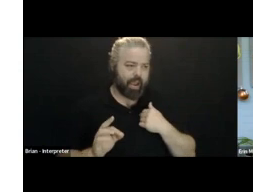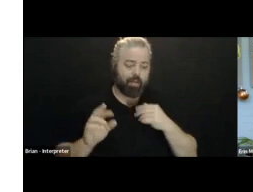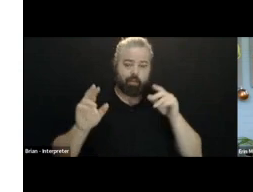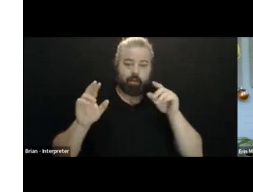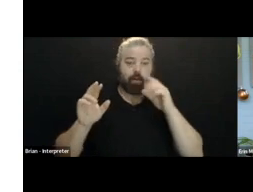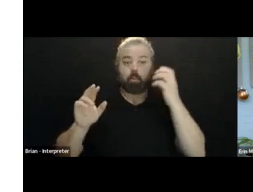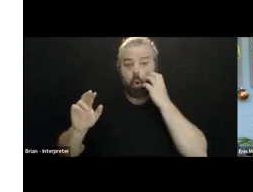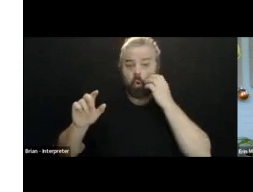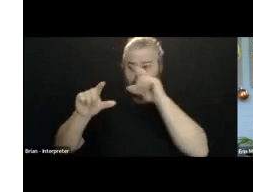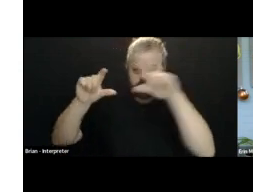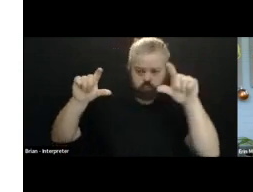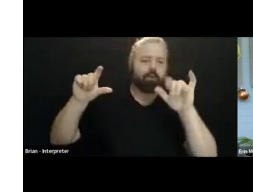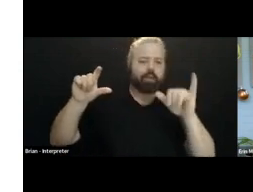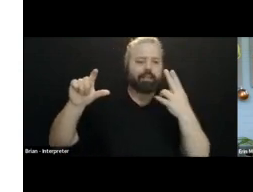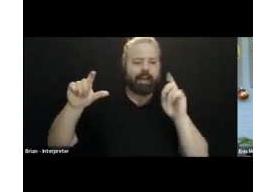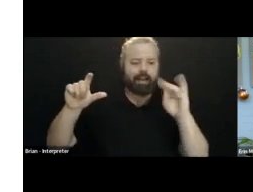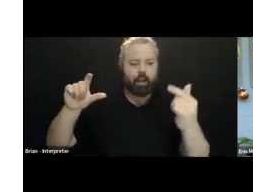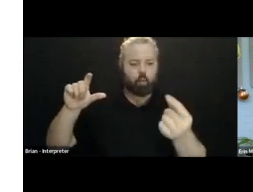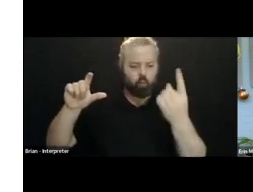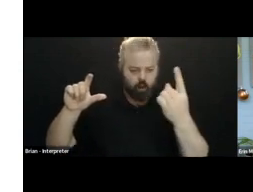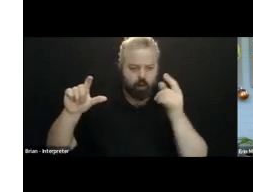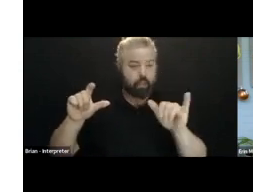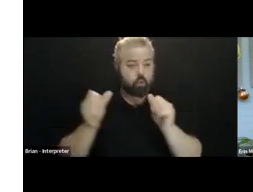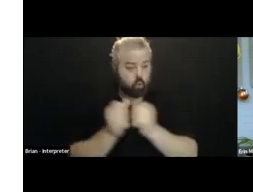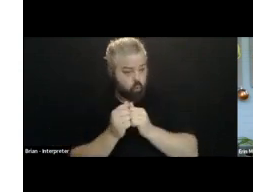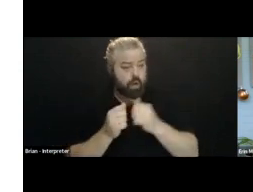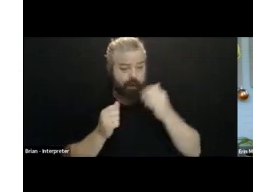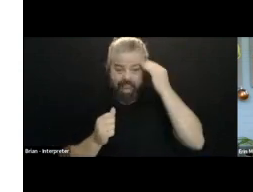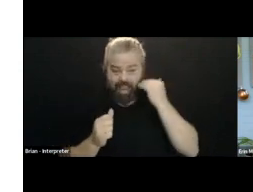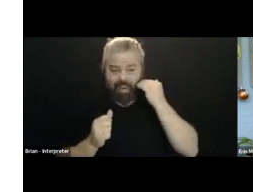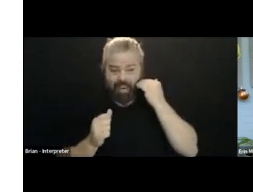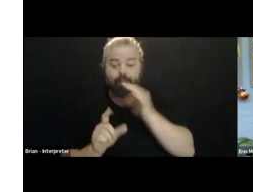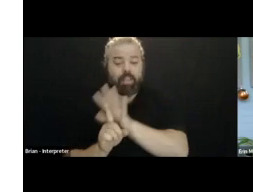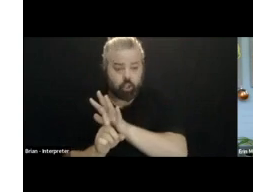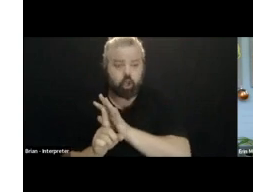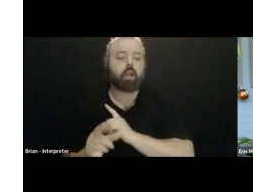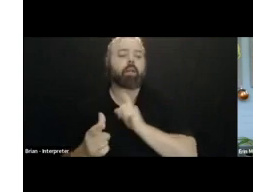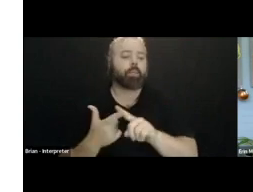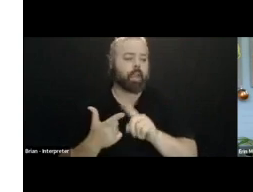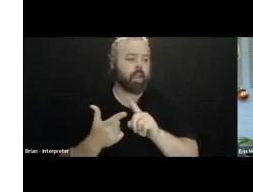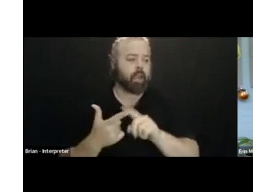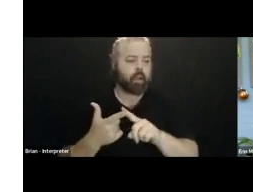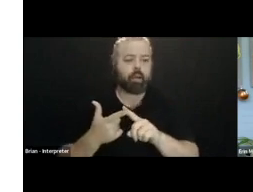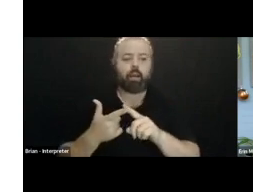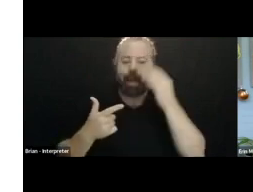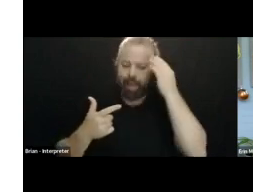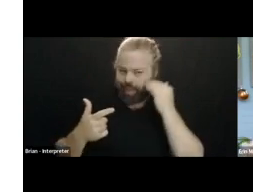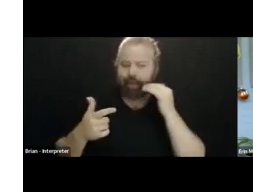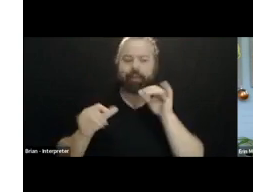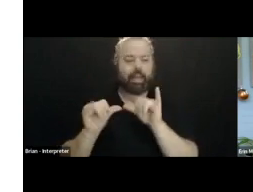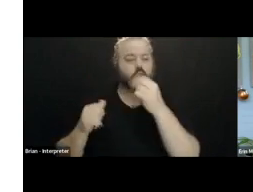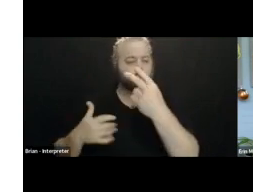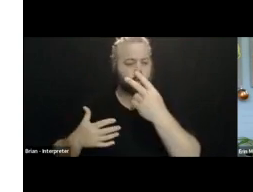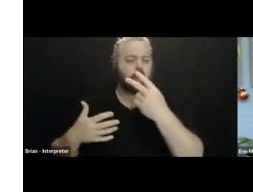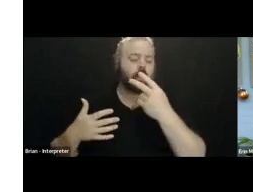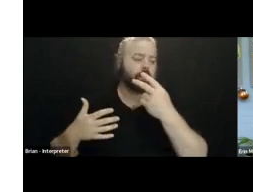bold using the headings feature. And then I might have the heading size 2 and heading size 3 and 4 are